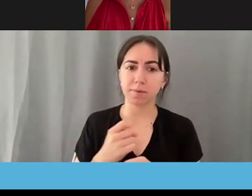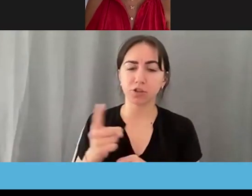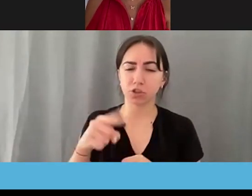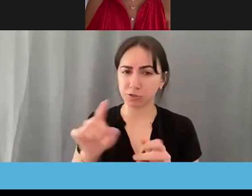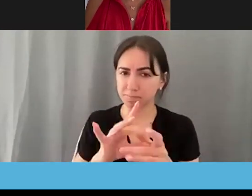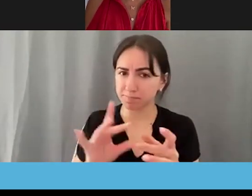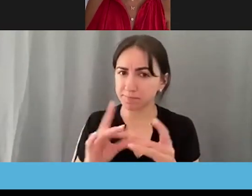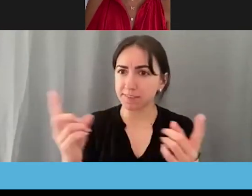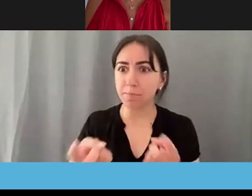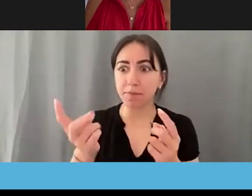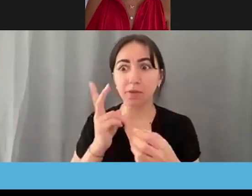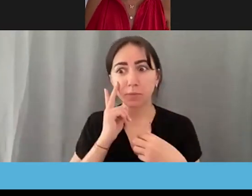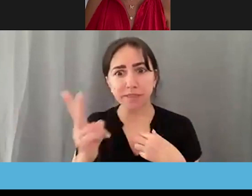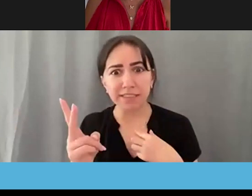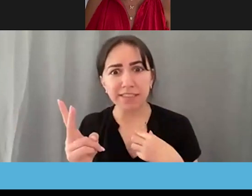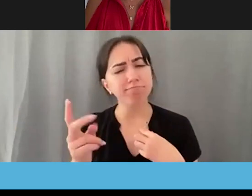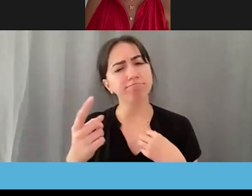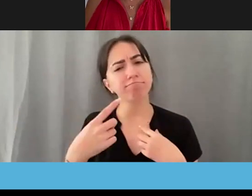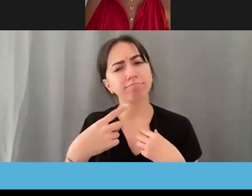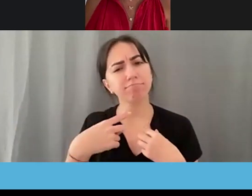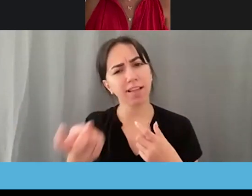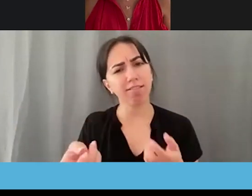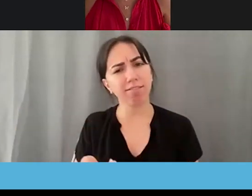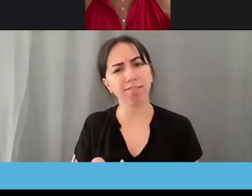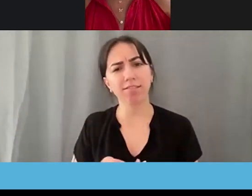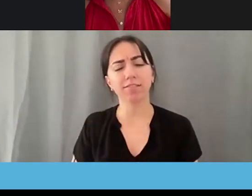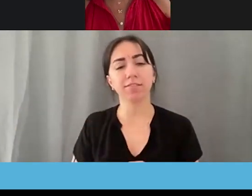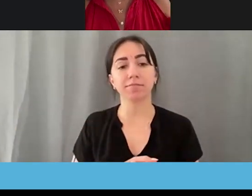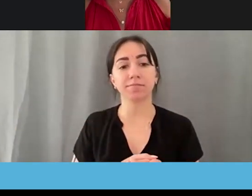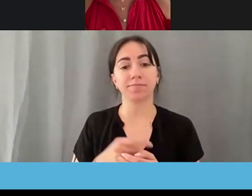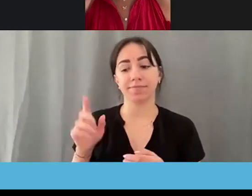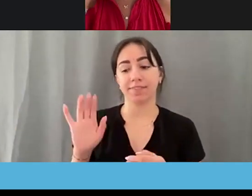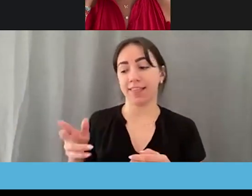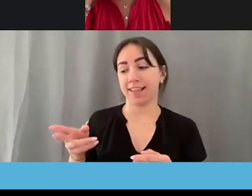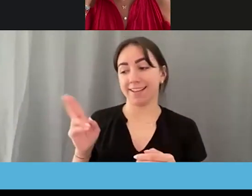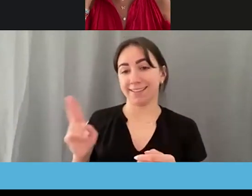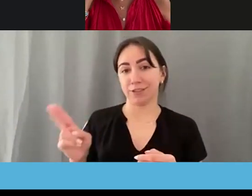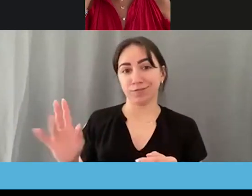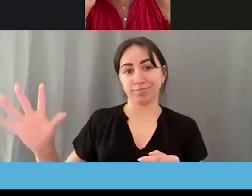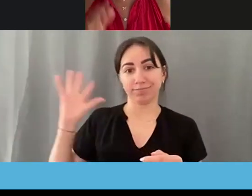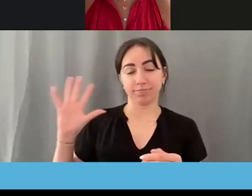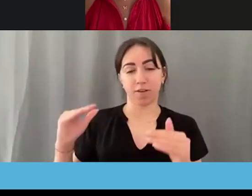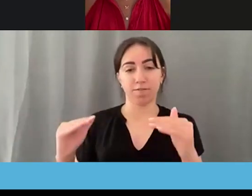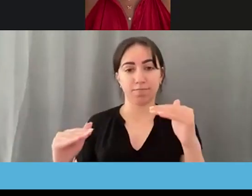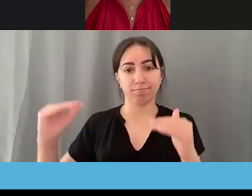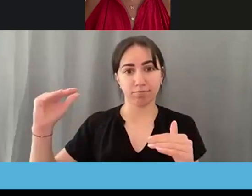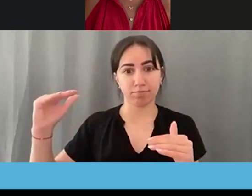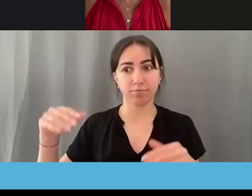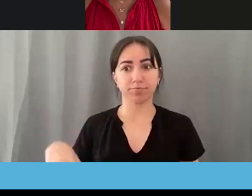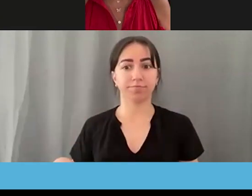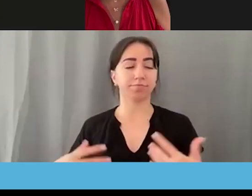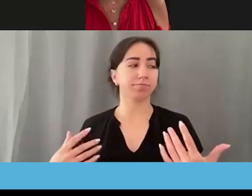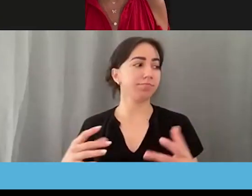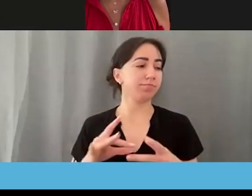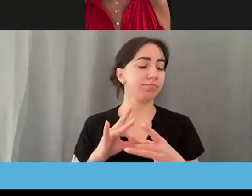when you see something as well. You know, because this history of inequality when it comes, you know,